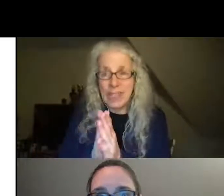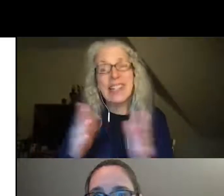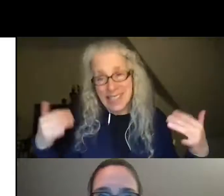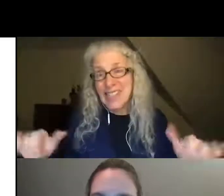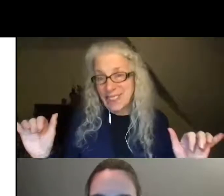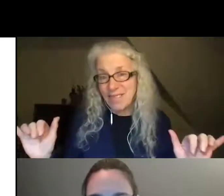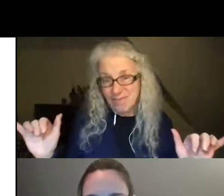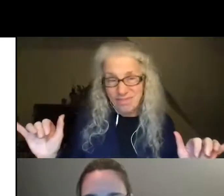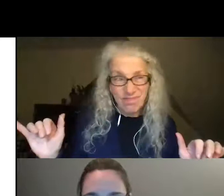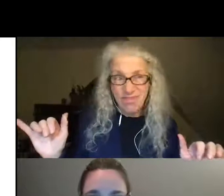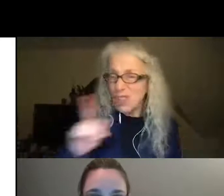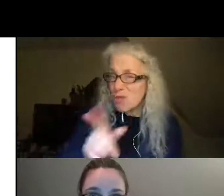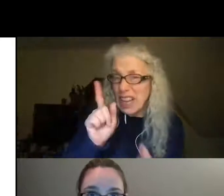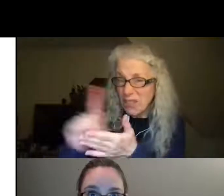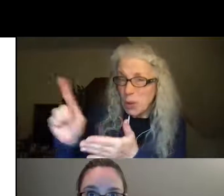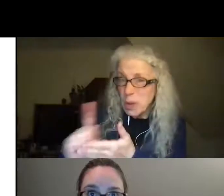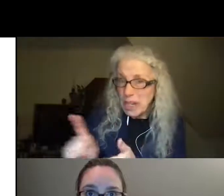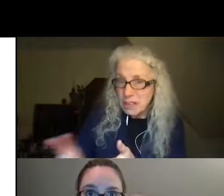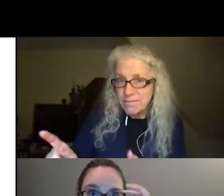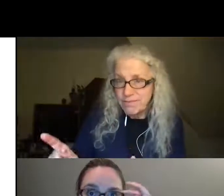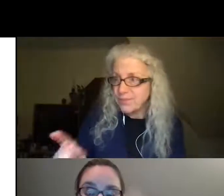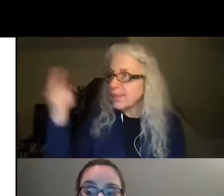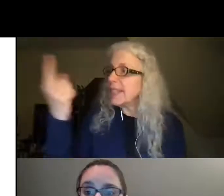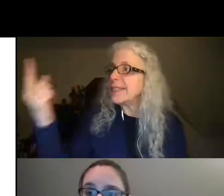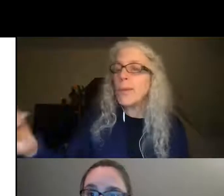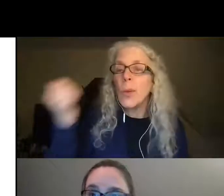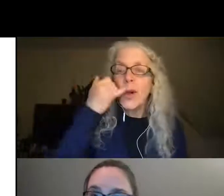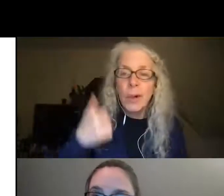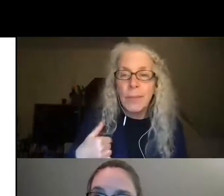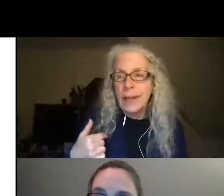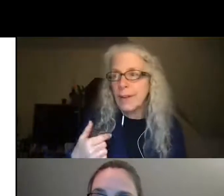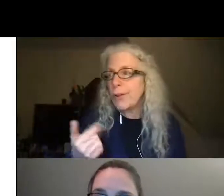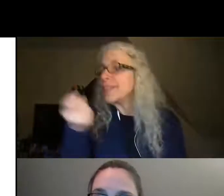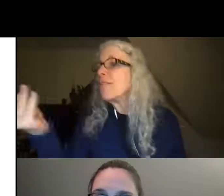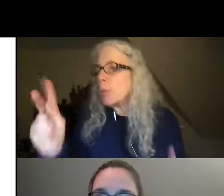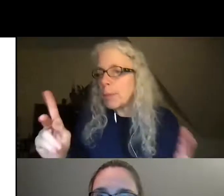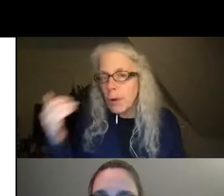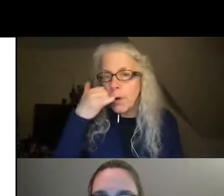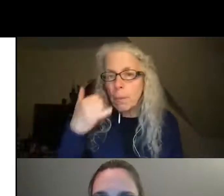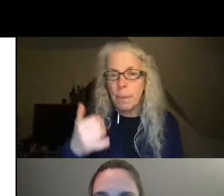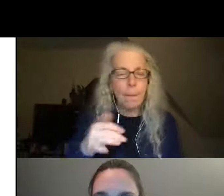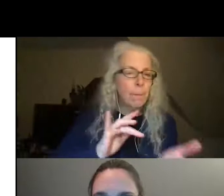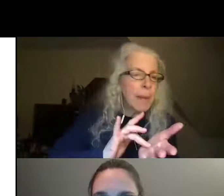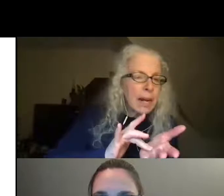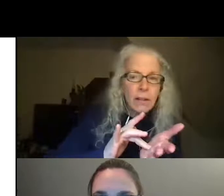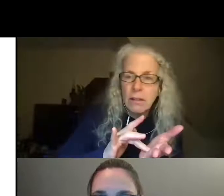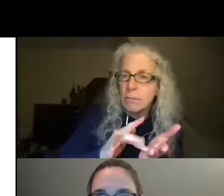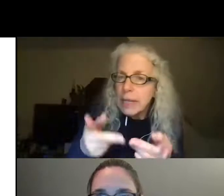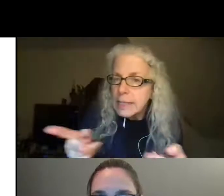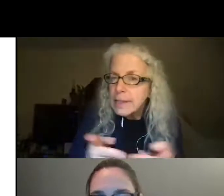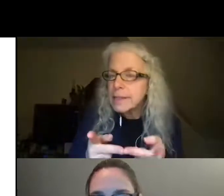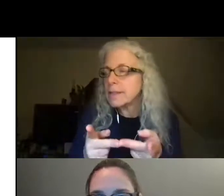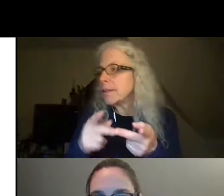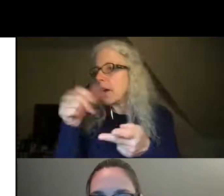a weekly basis. I get several calls a week from medical facilities and